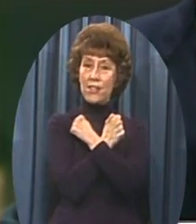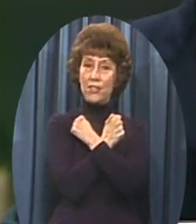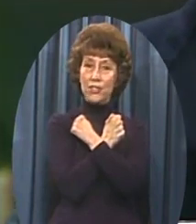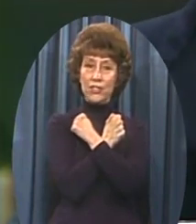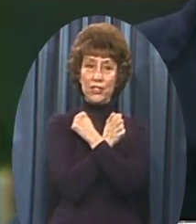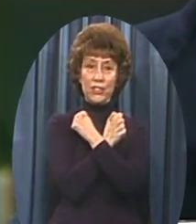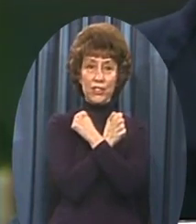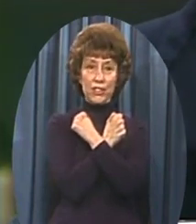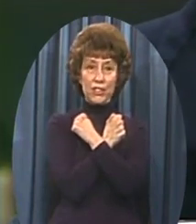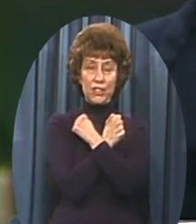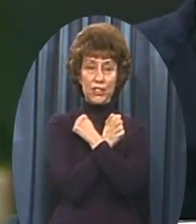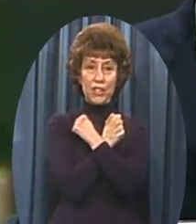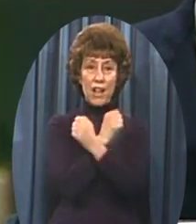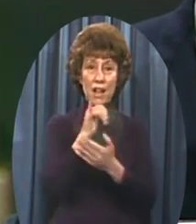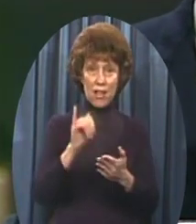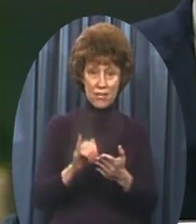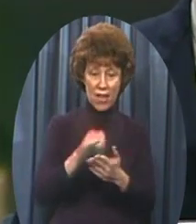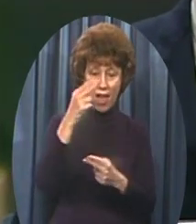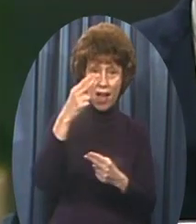Oh, how it